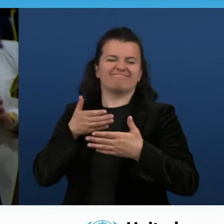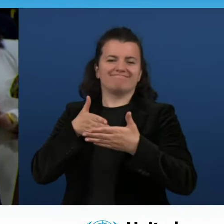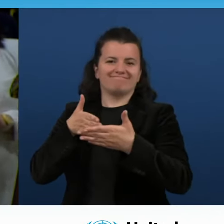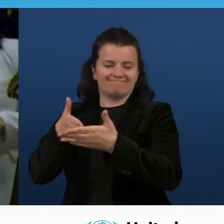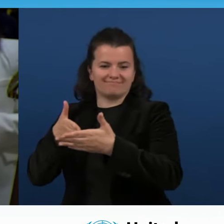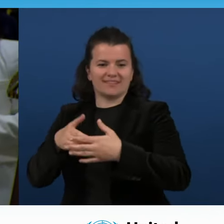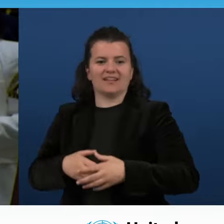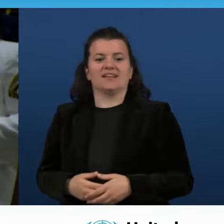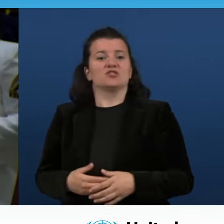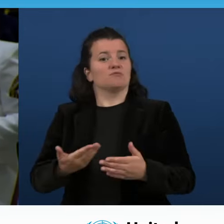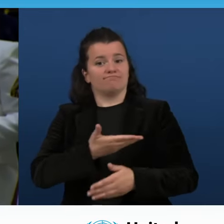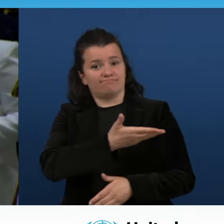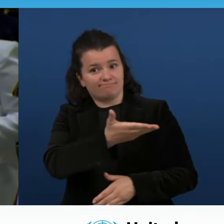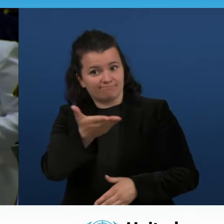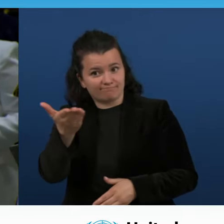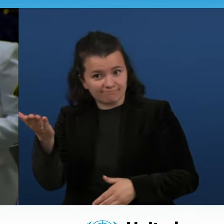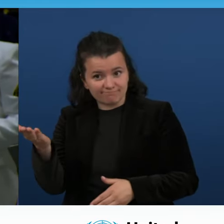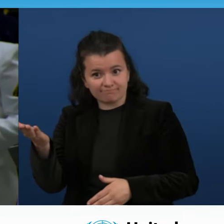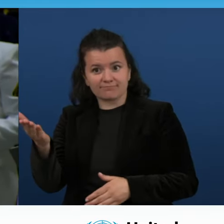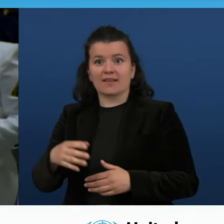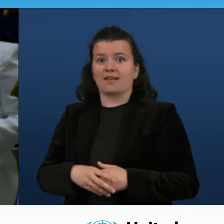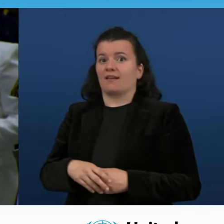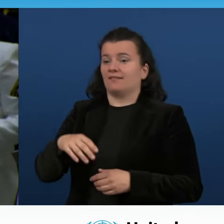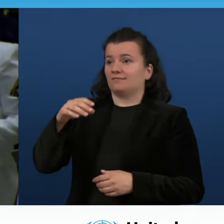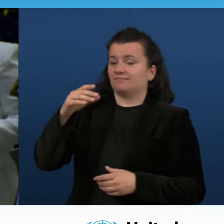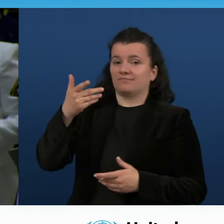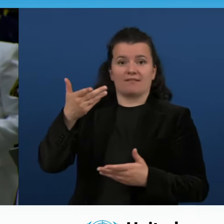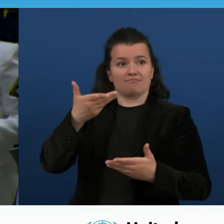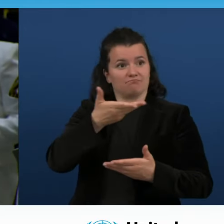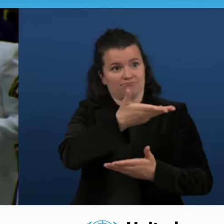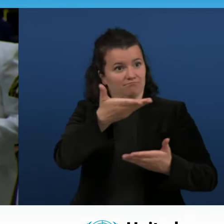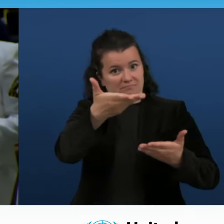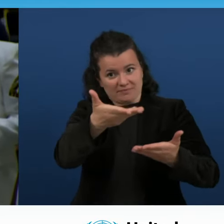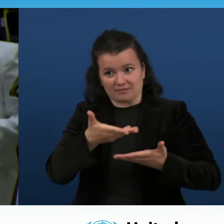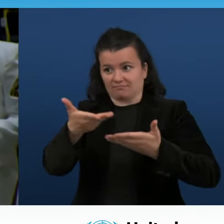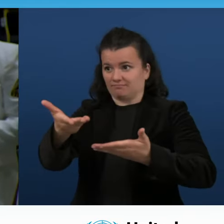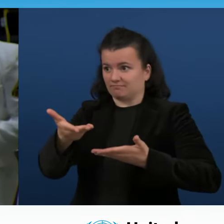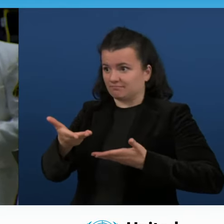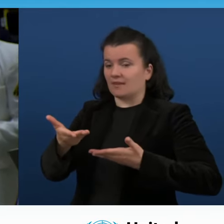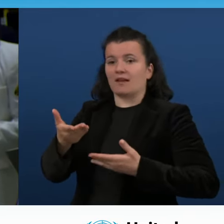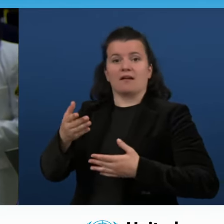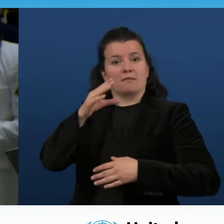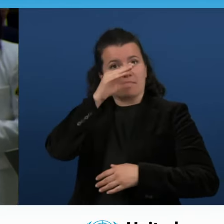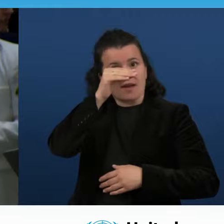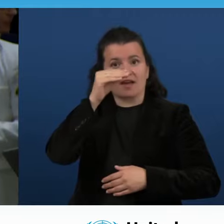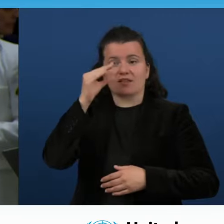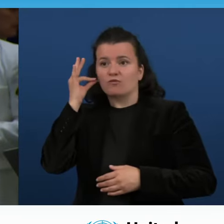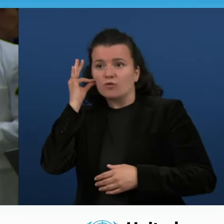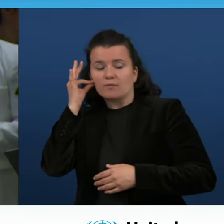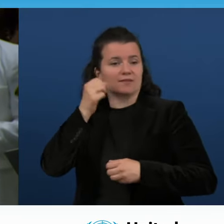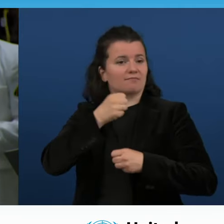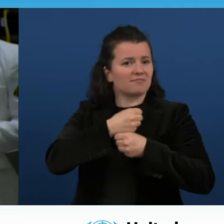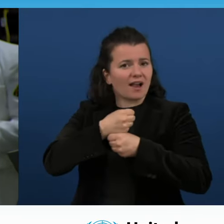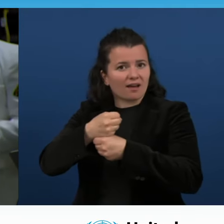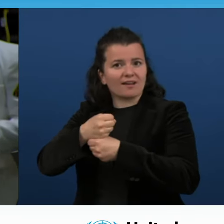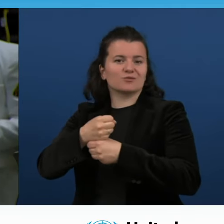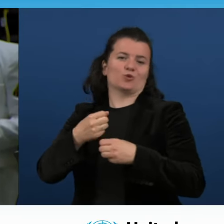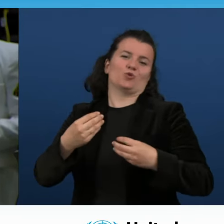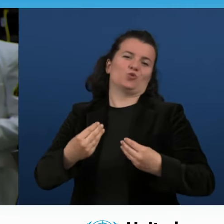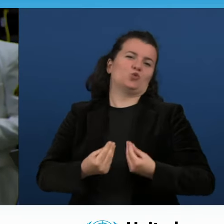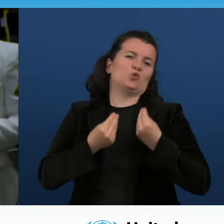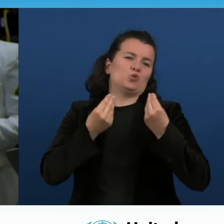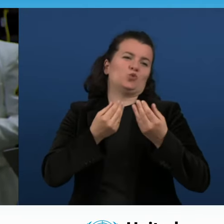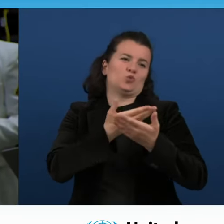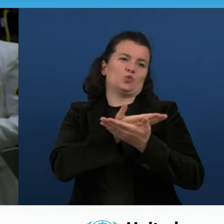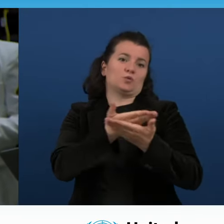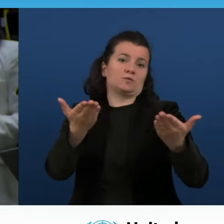Excellencies, ladies and gentlemen, and most importantly, my fellow youth, attending in person, dialing in virtually, and everywhere you are.